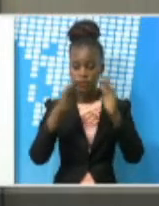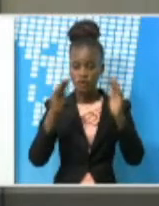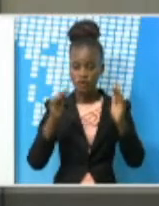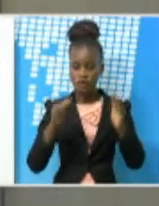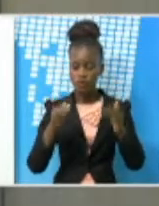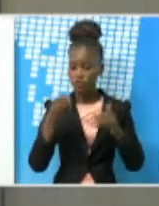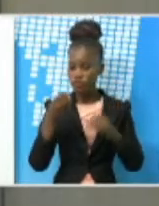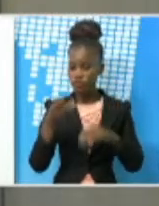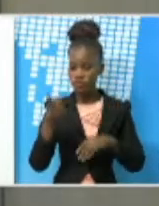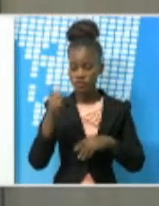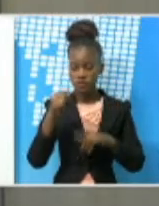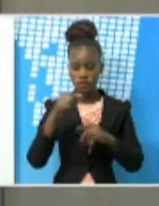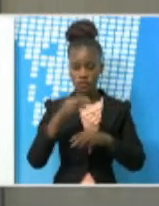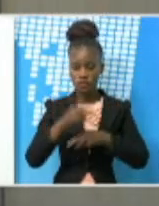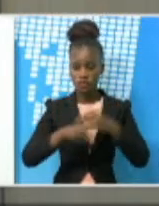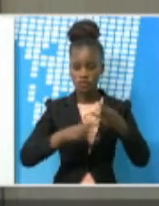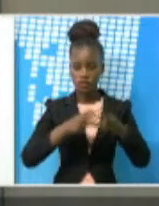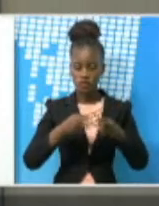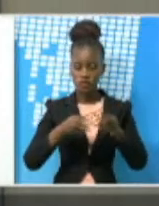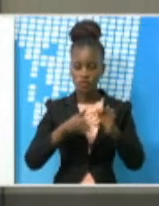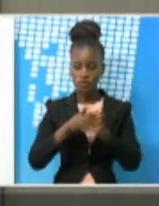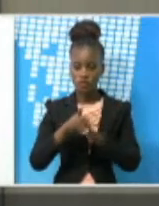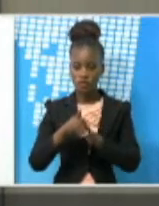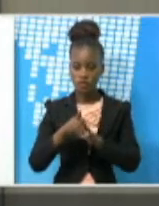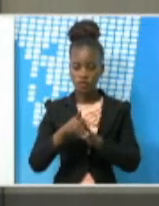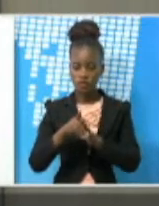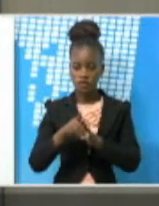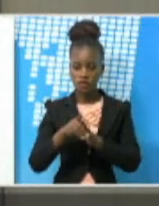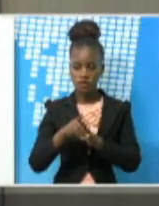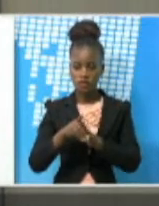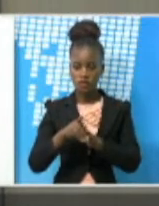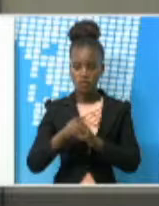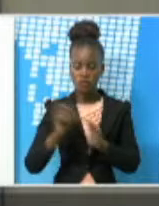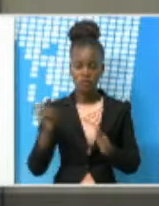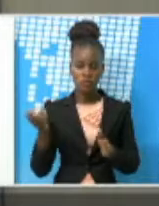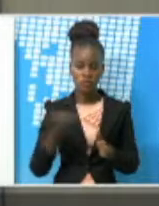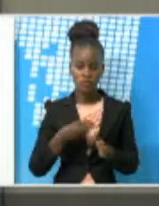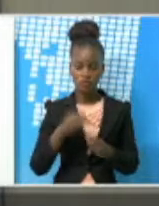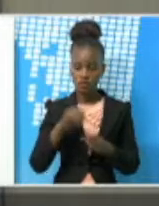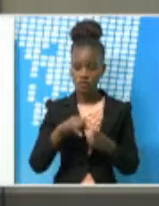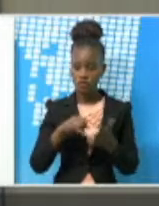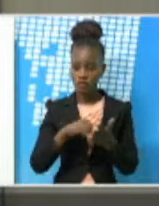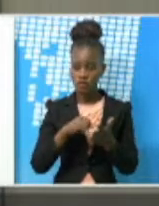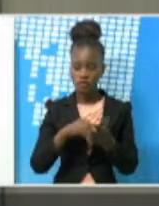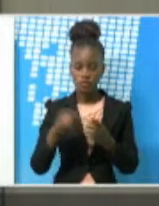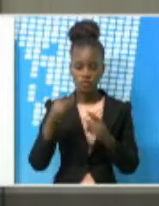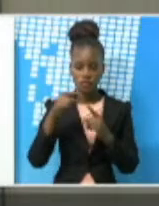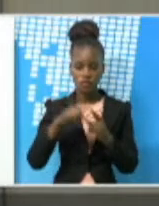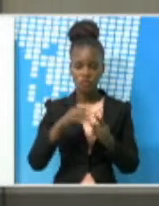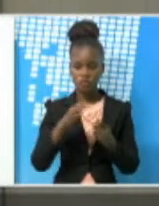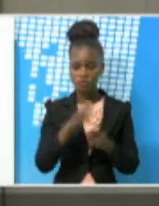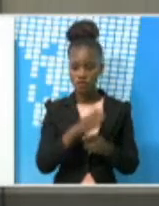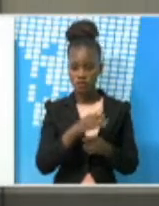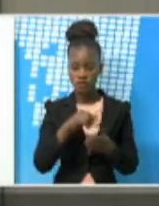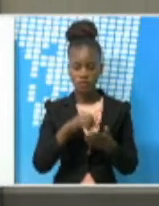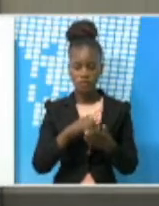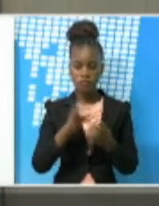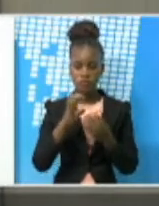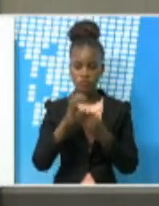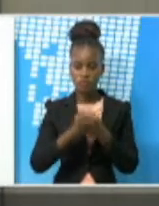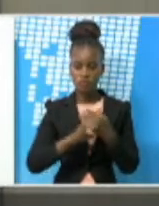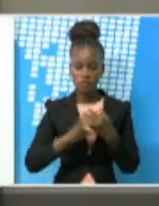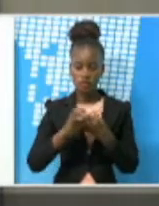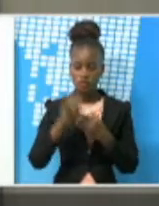through the National Industrial Development Policy. We are in it to win and move the country forward. So